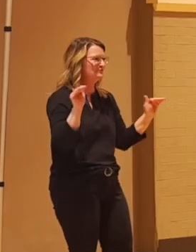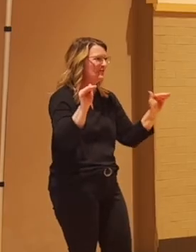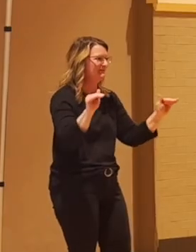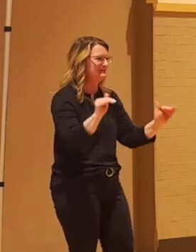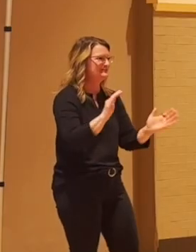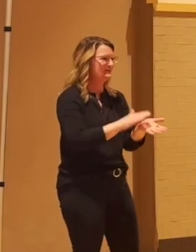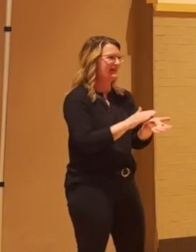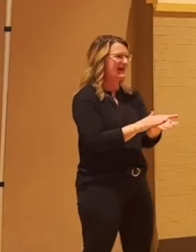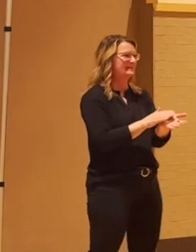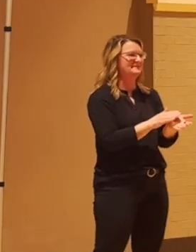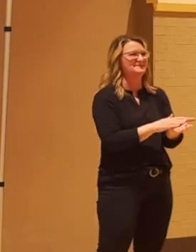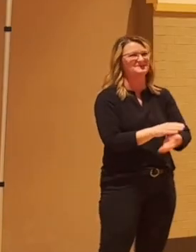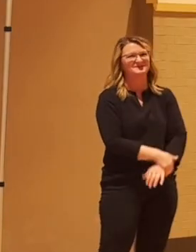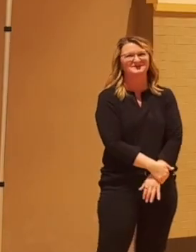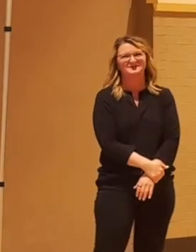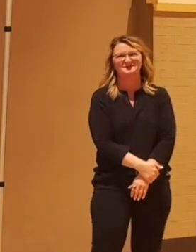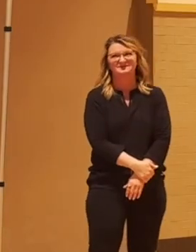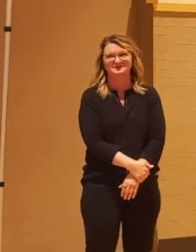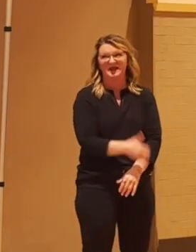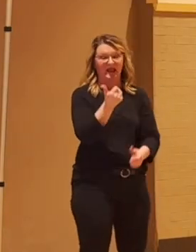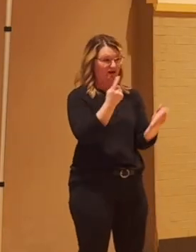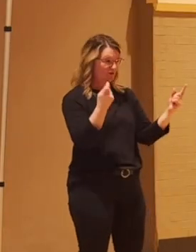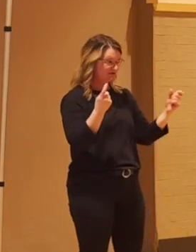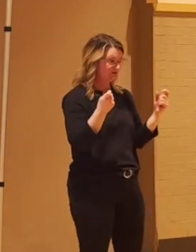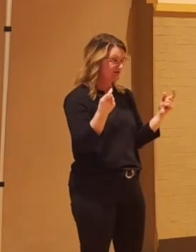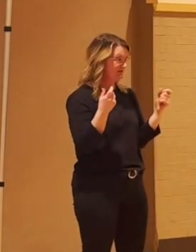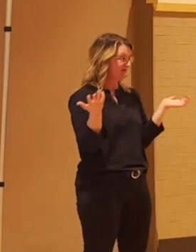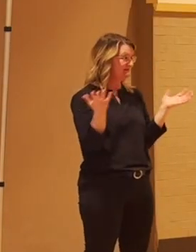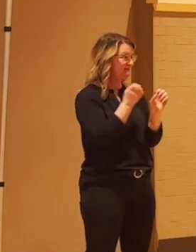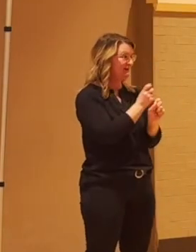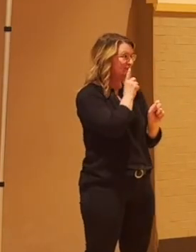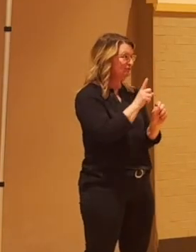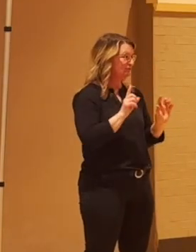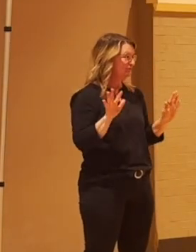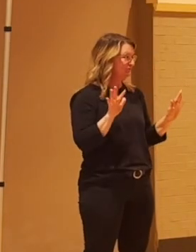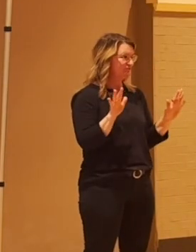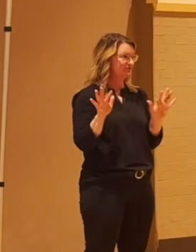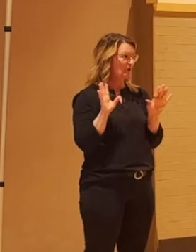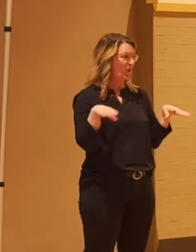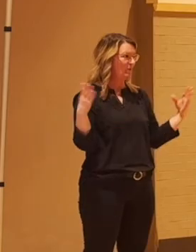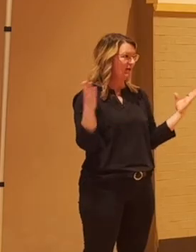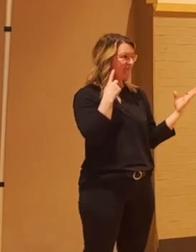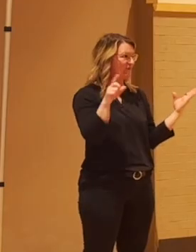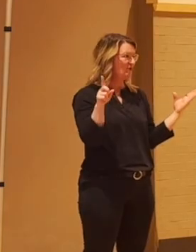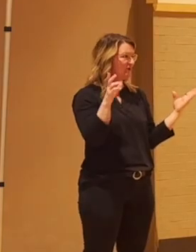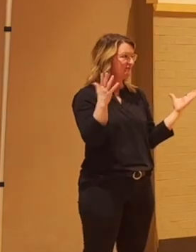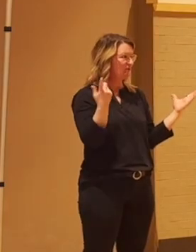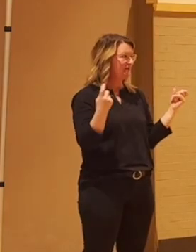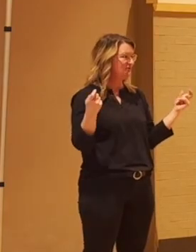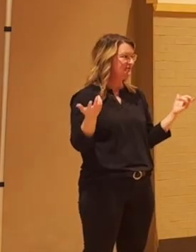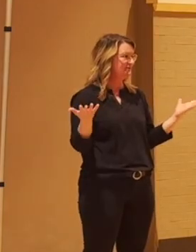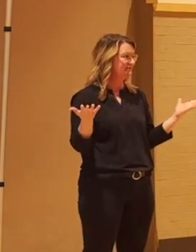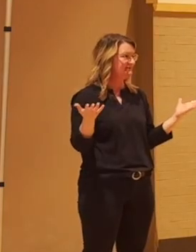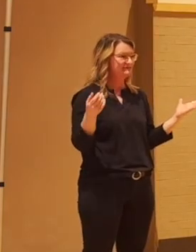good. Are there any questions? Want to make sure that we open up for some.